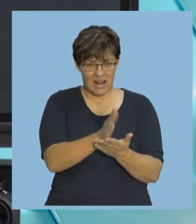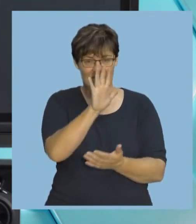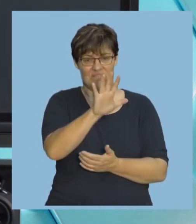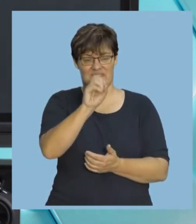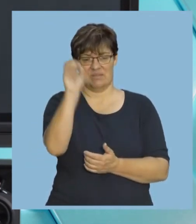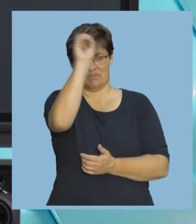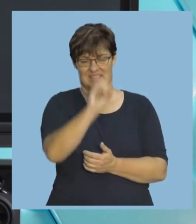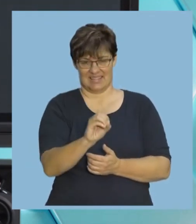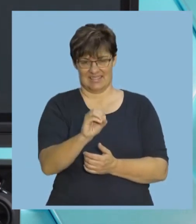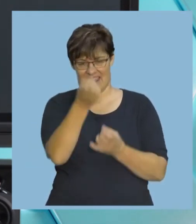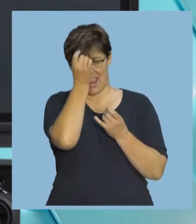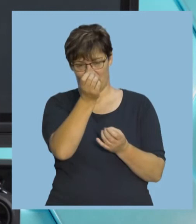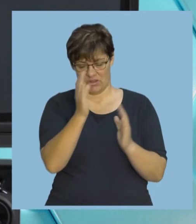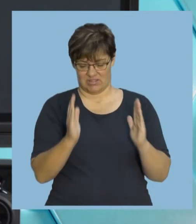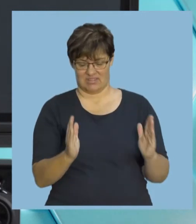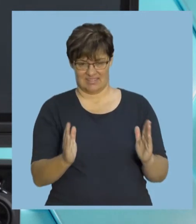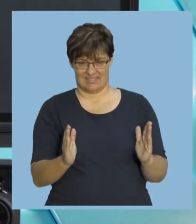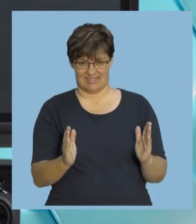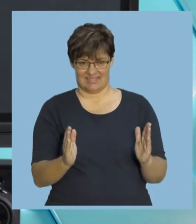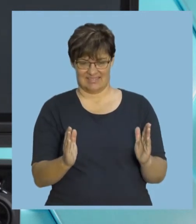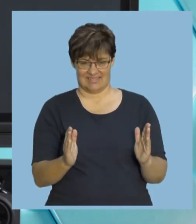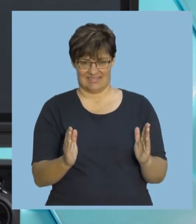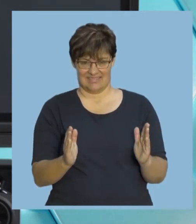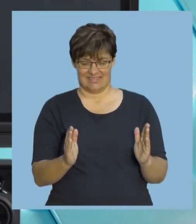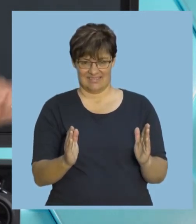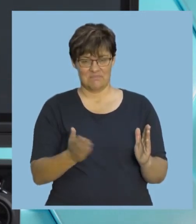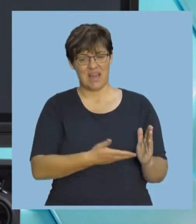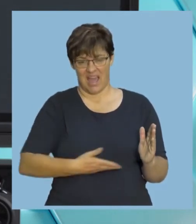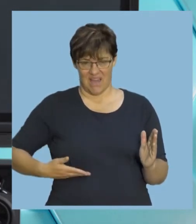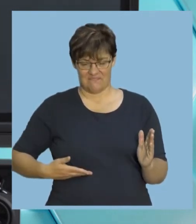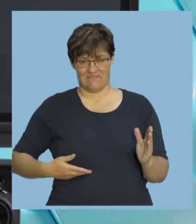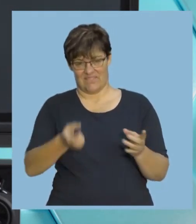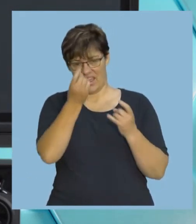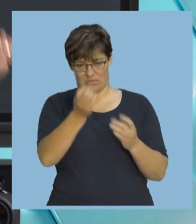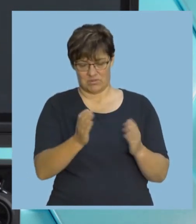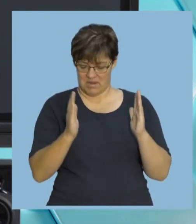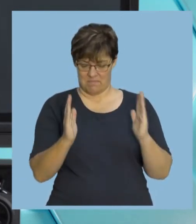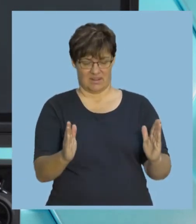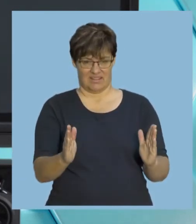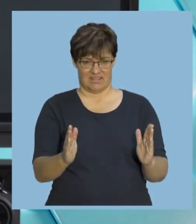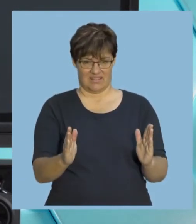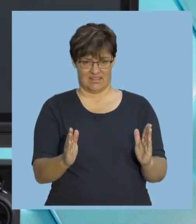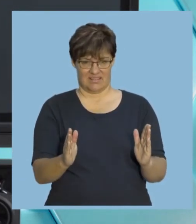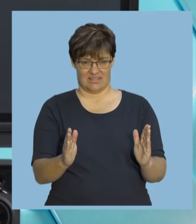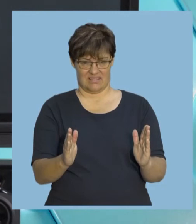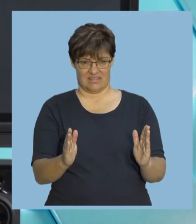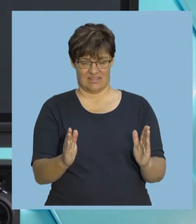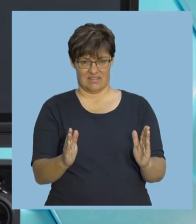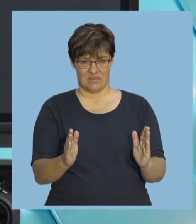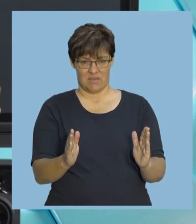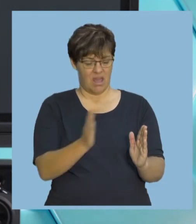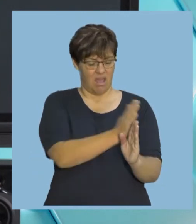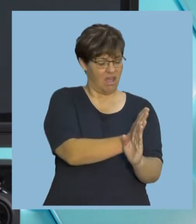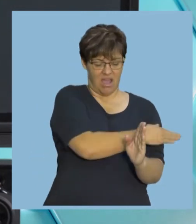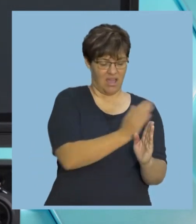the middle 50% of the data, the half of the data which is in the middle, which